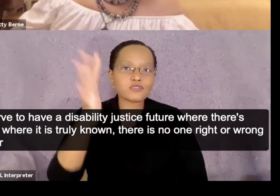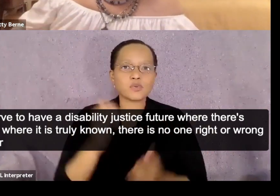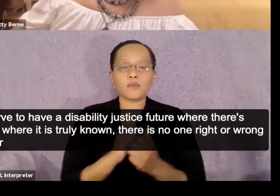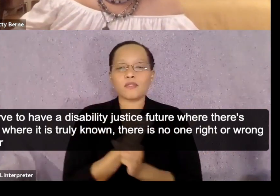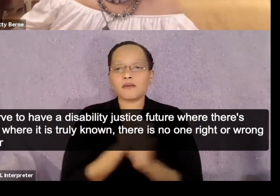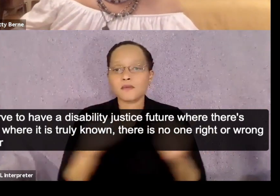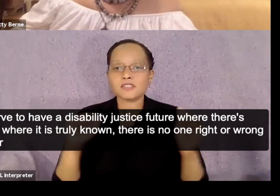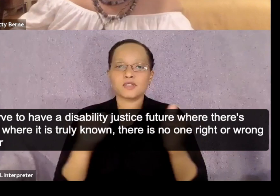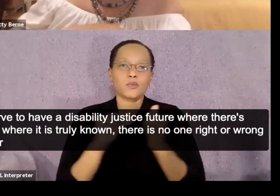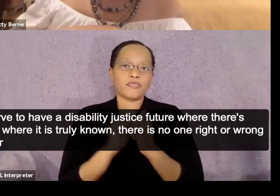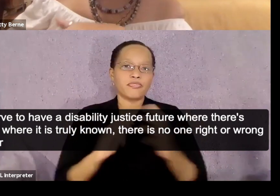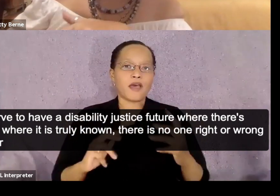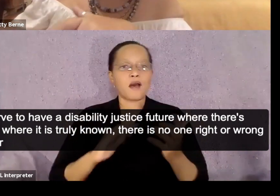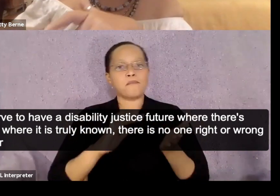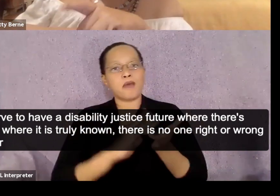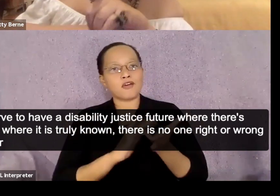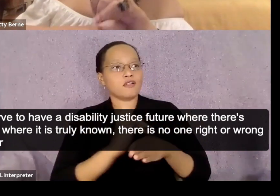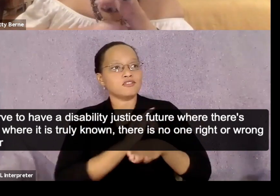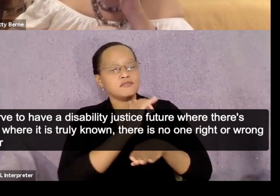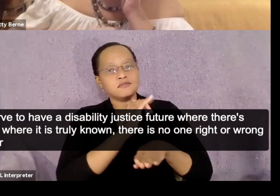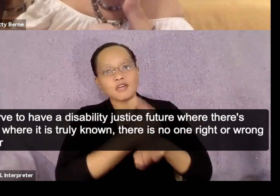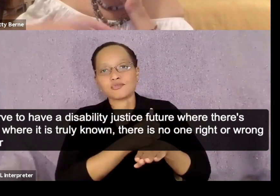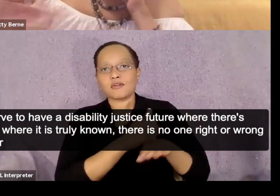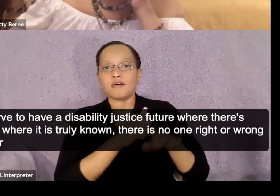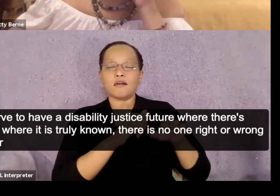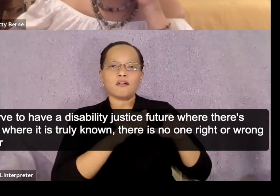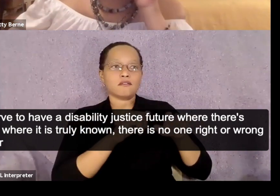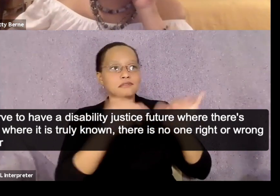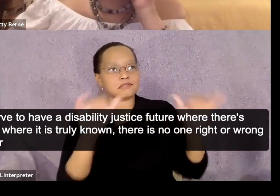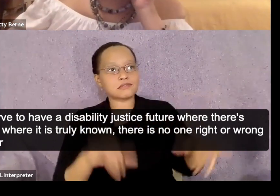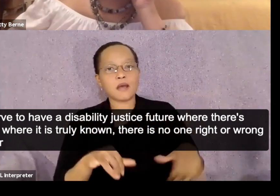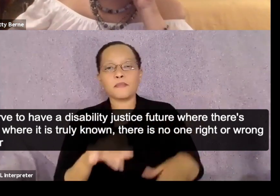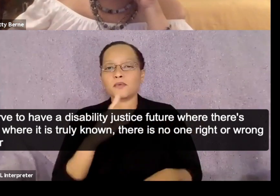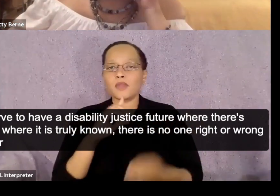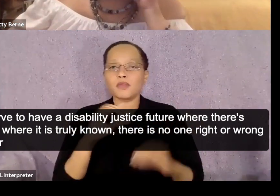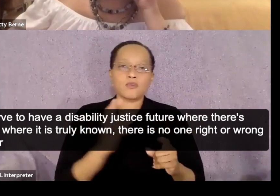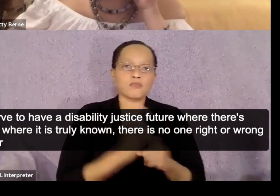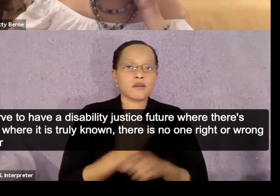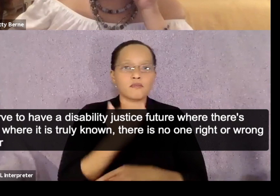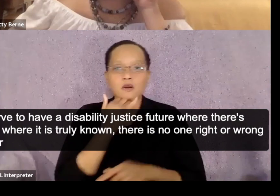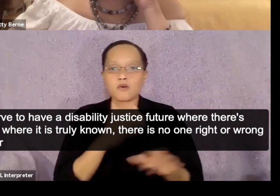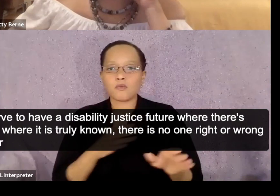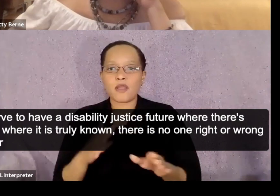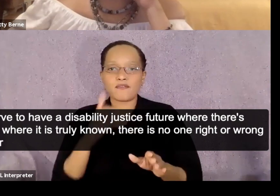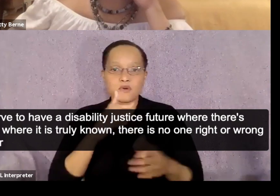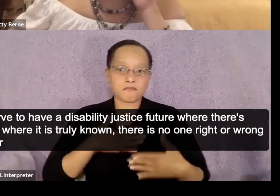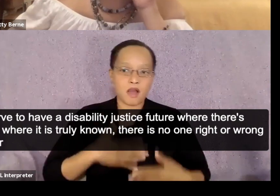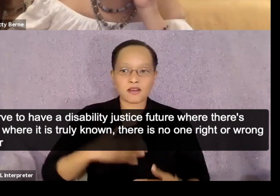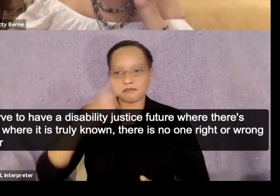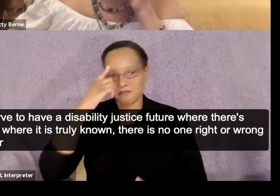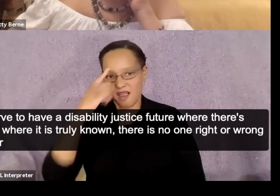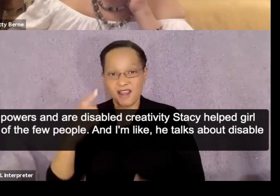not a medical industrial complex, where it is truly known there is no one right or wrong way to have a body or a mind, right? And where prison's